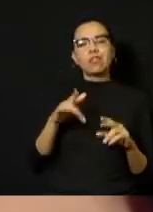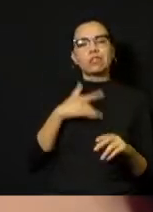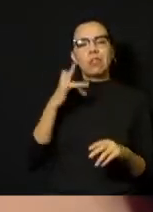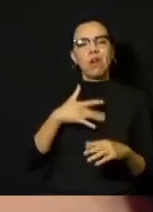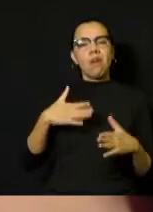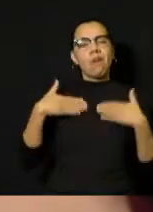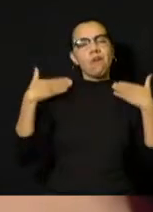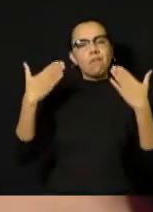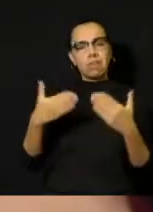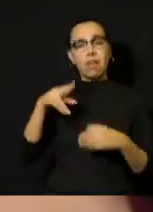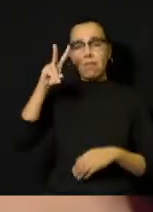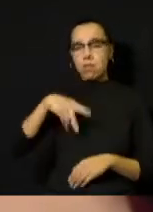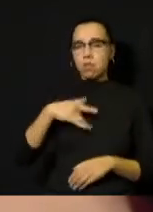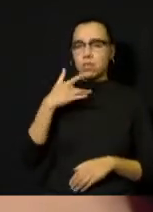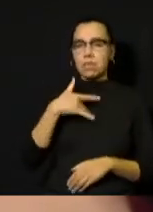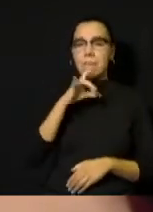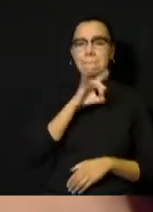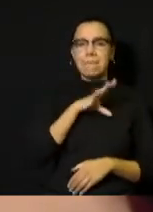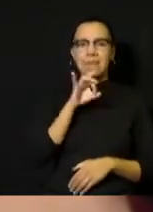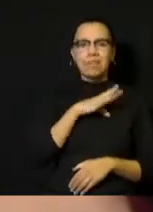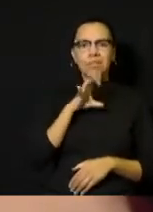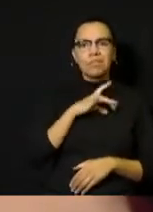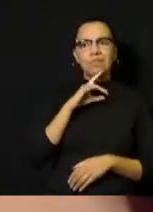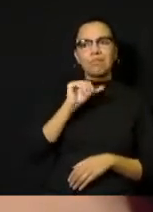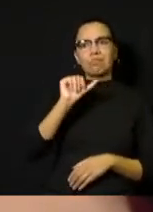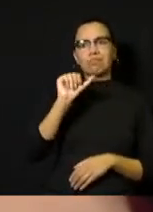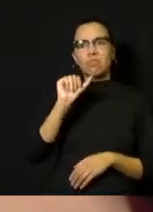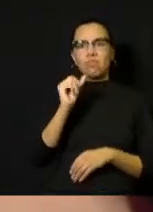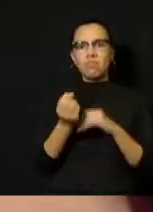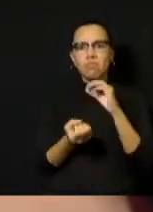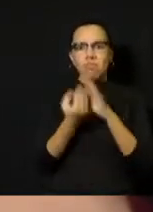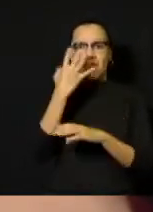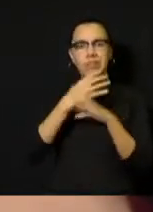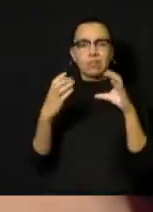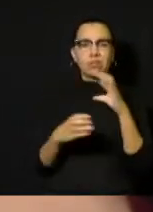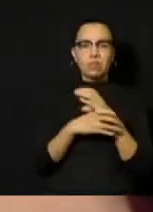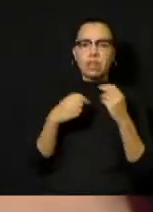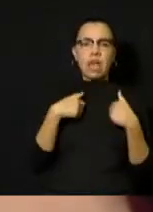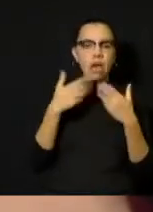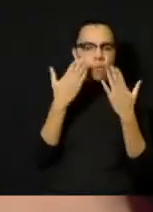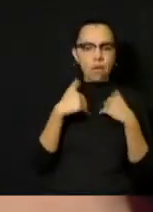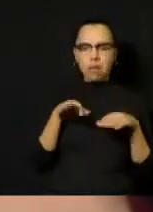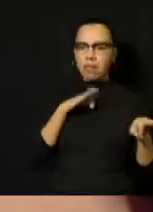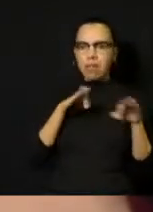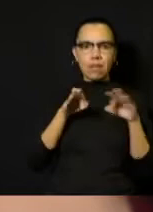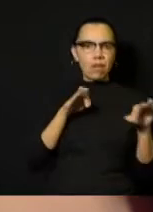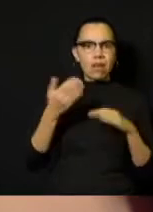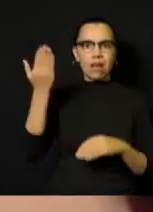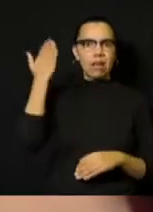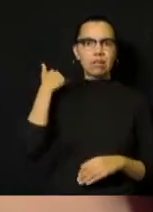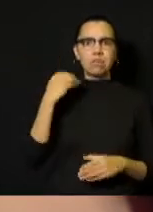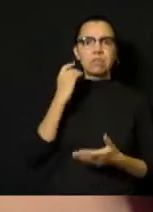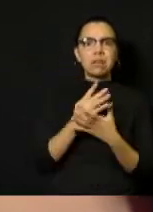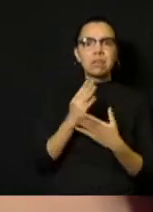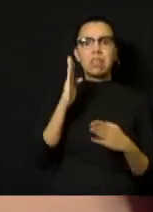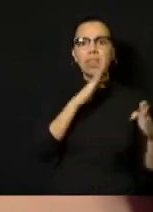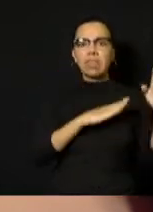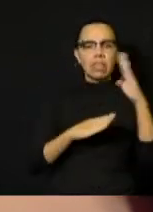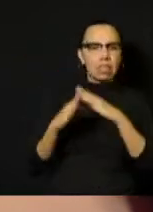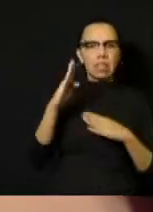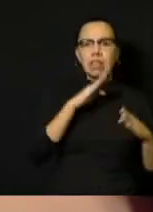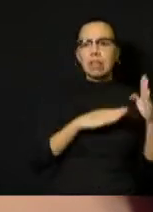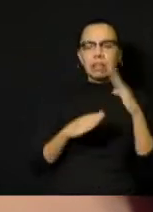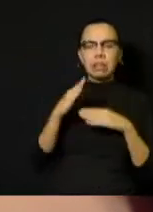didn't trust. Actually, I was very scared of doing things. I didn't have a job. We were